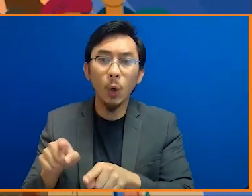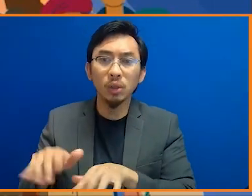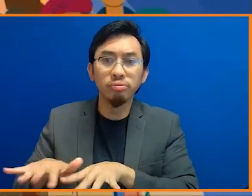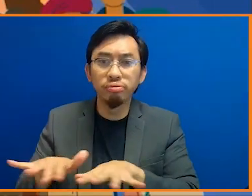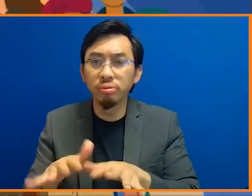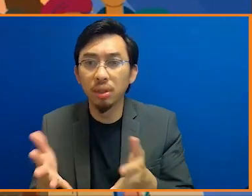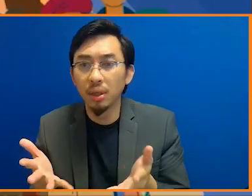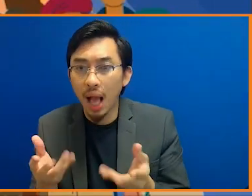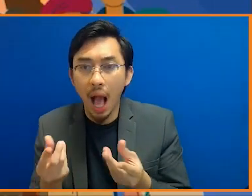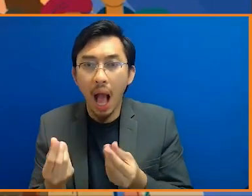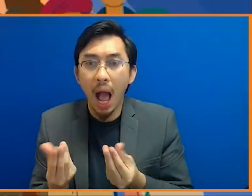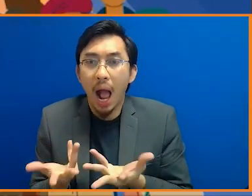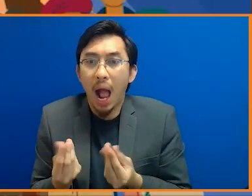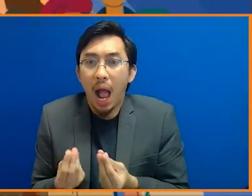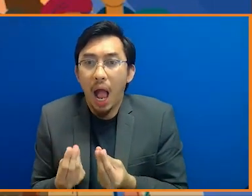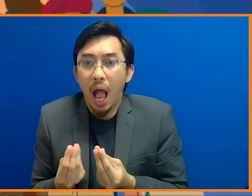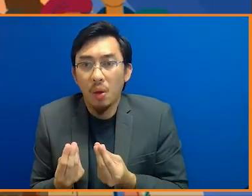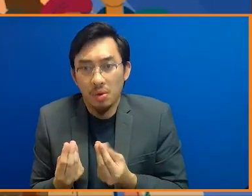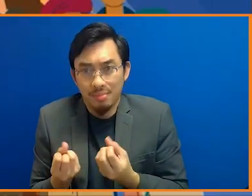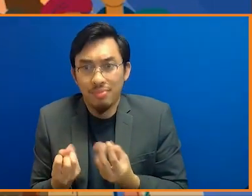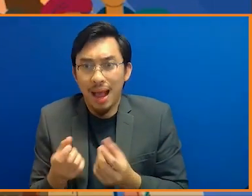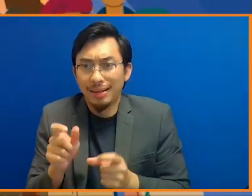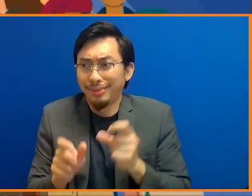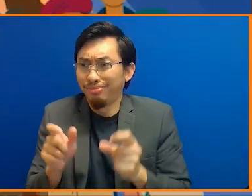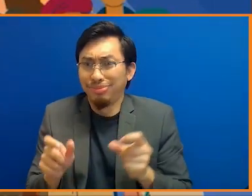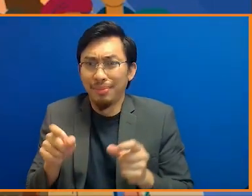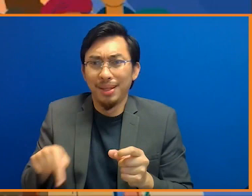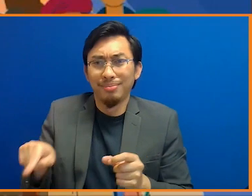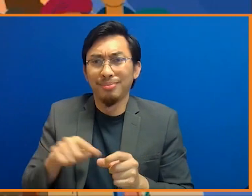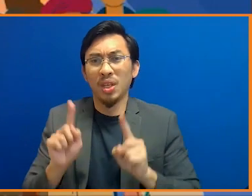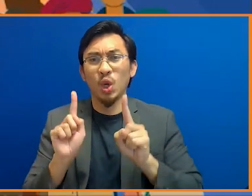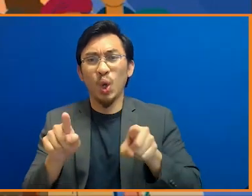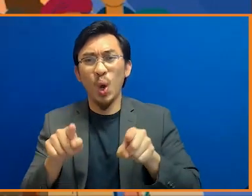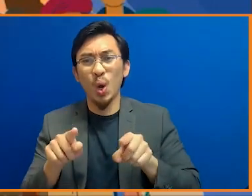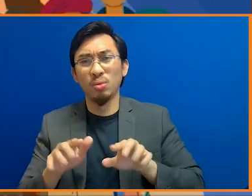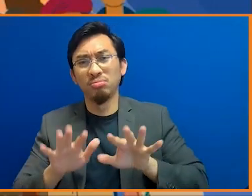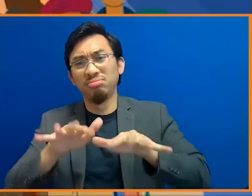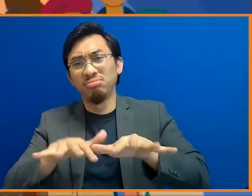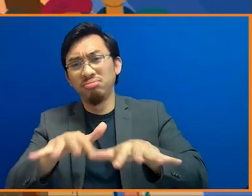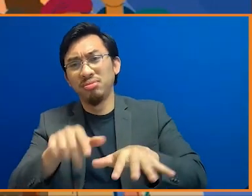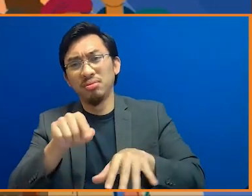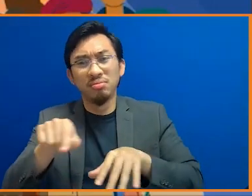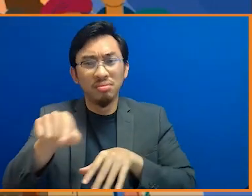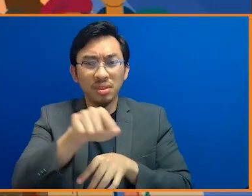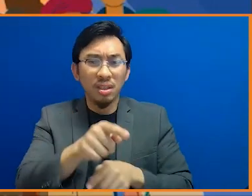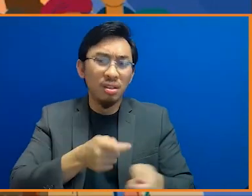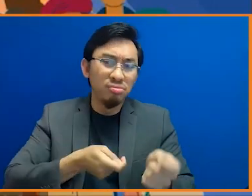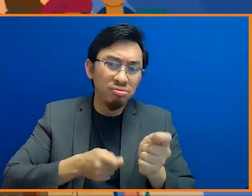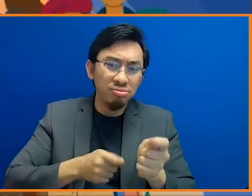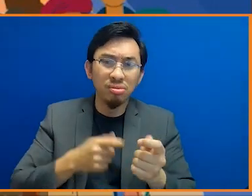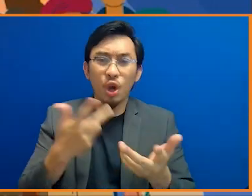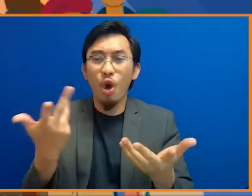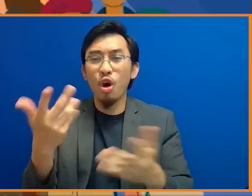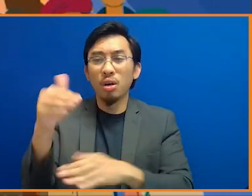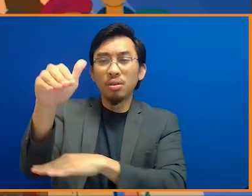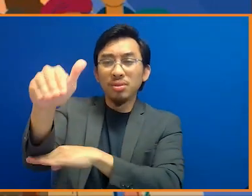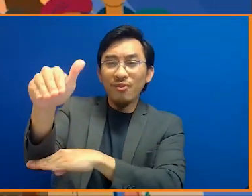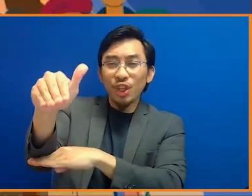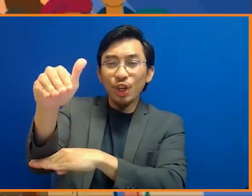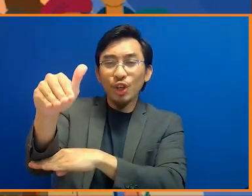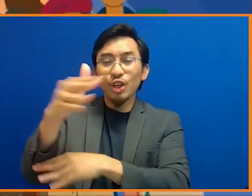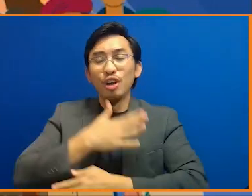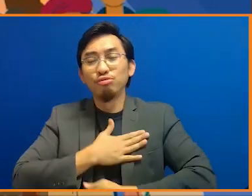right? Furthermore, a lot of people like to go to the sea, to the beach, to see sunset